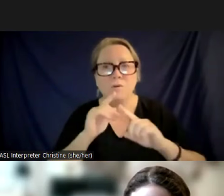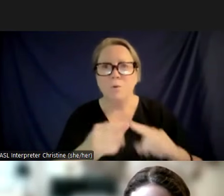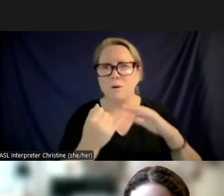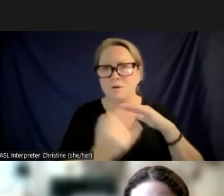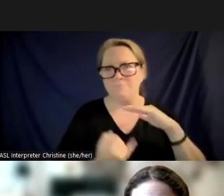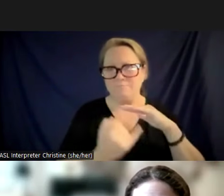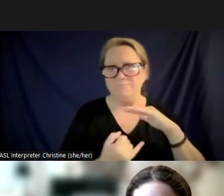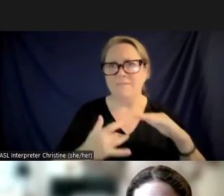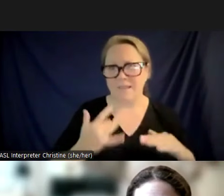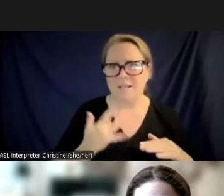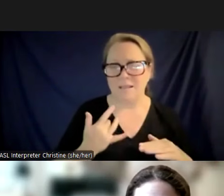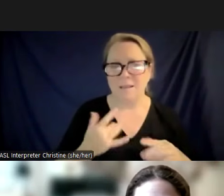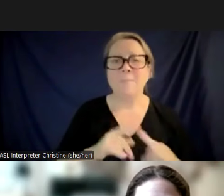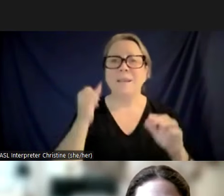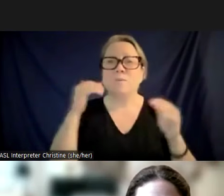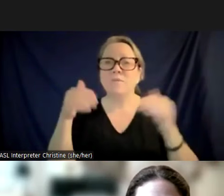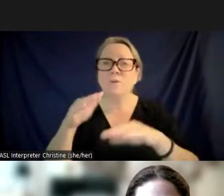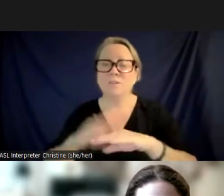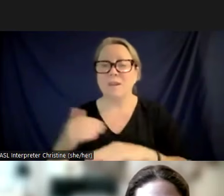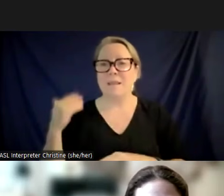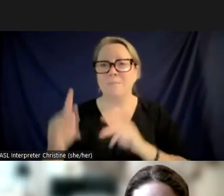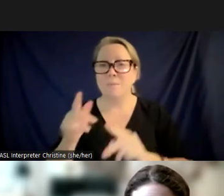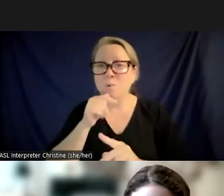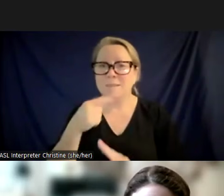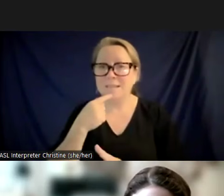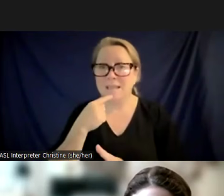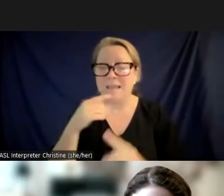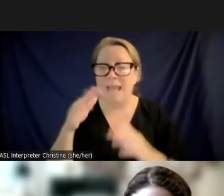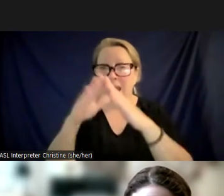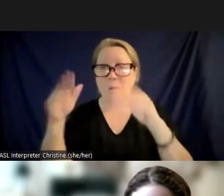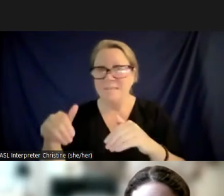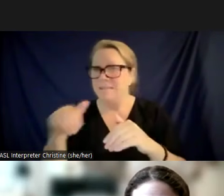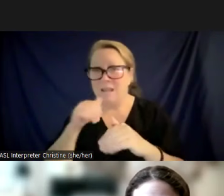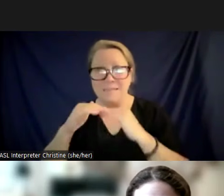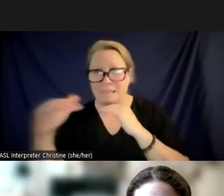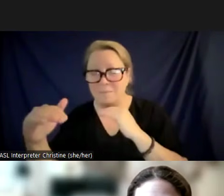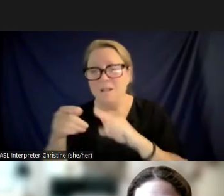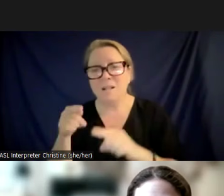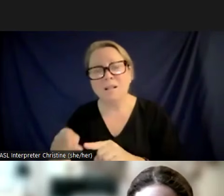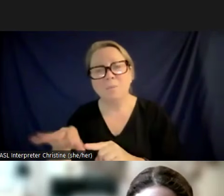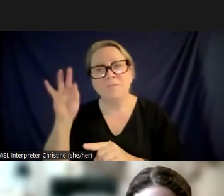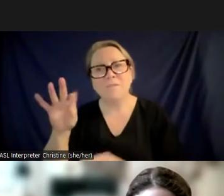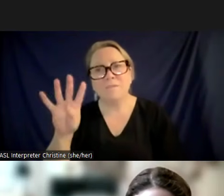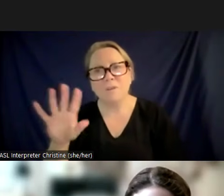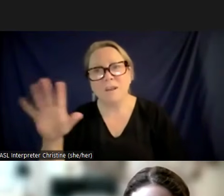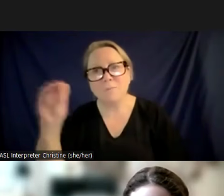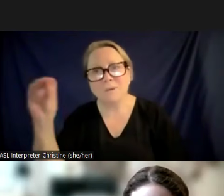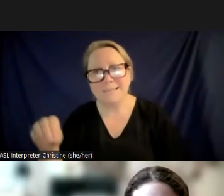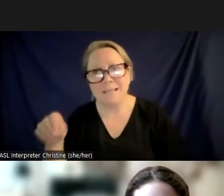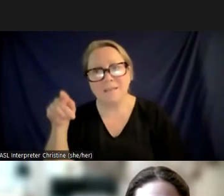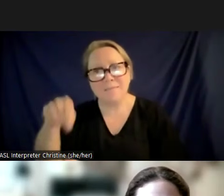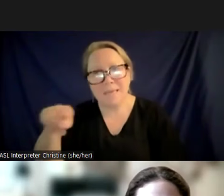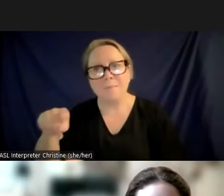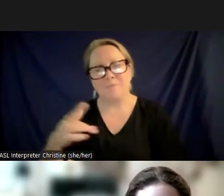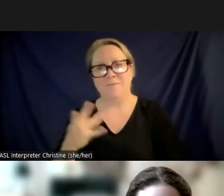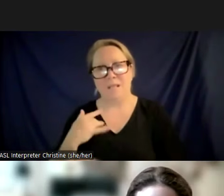others. When we zoomed in on young people who reported experiencing housing instability, we found that 45%